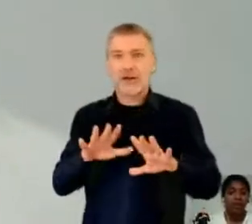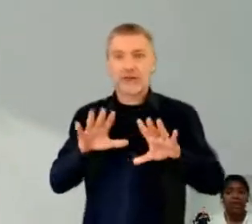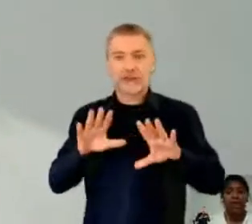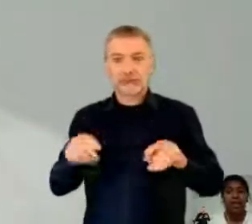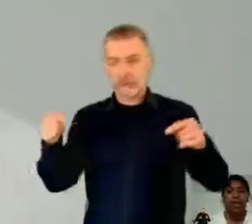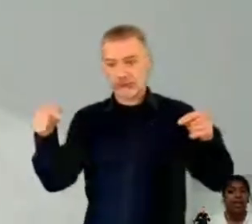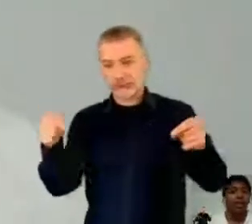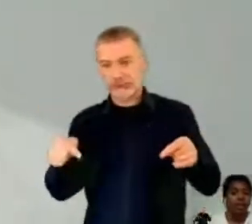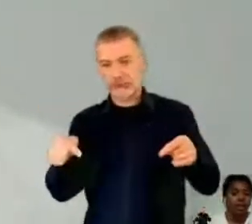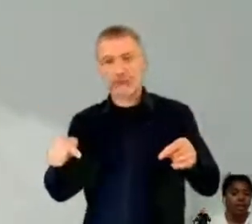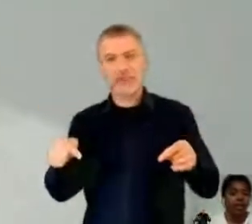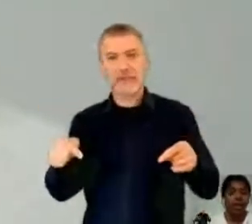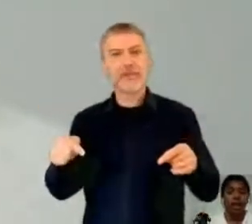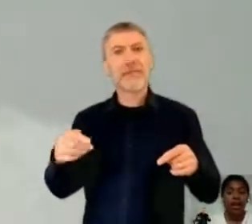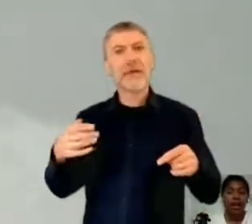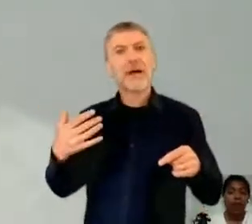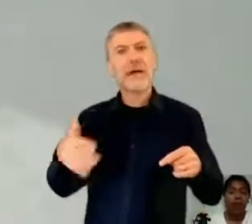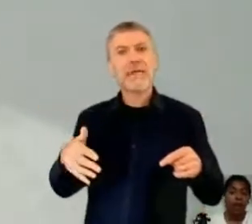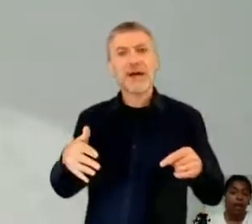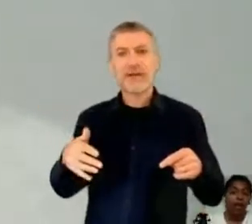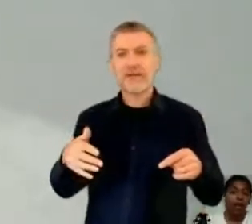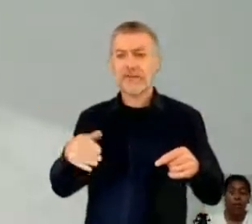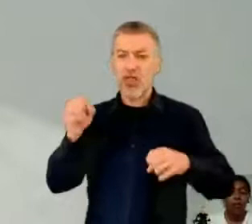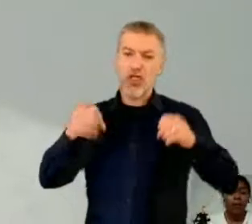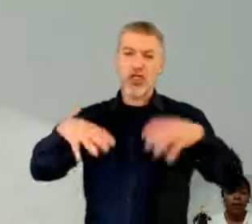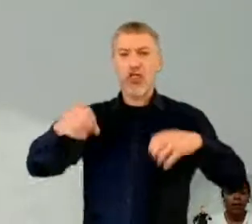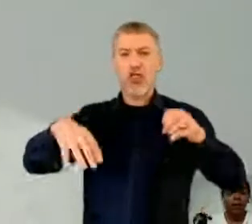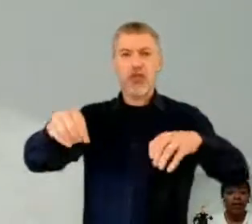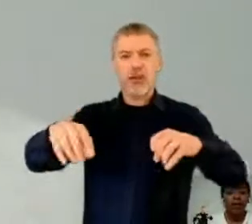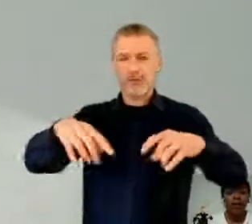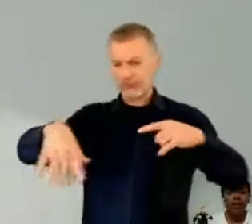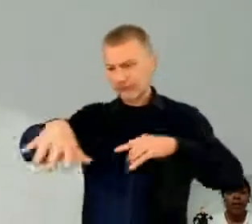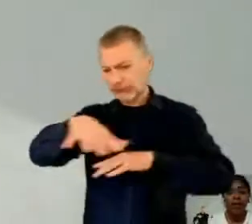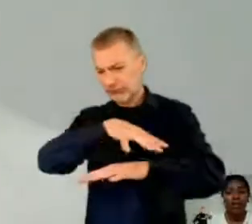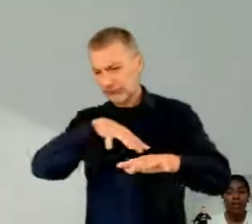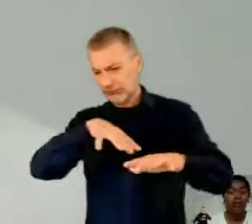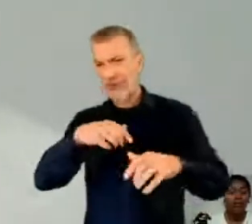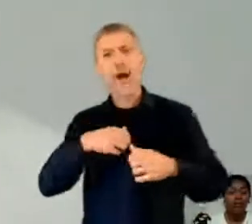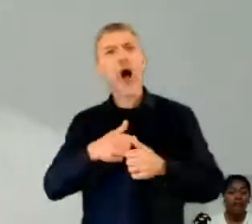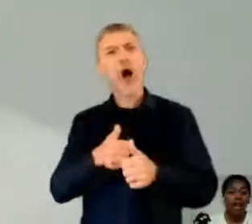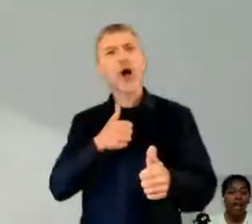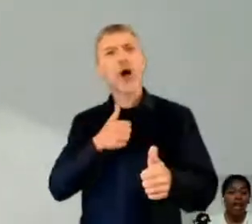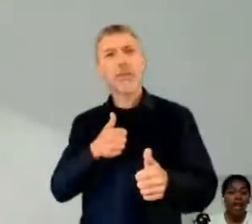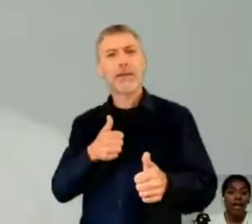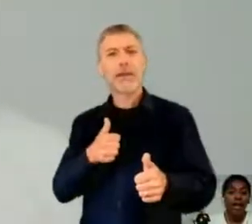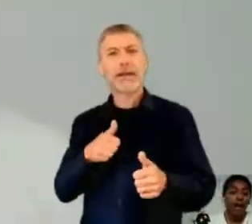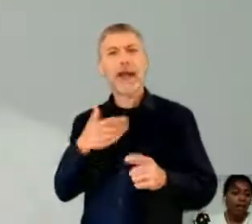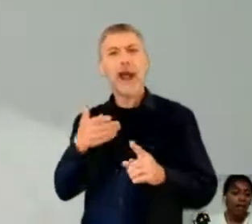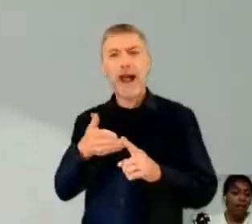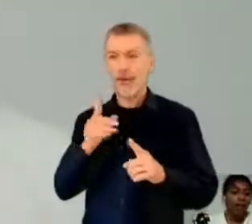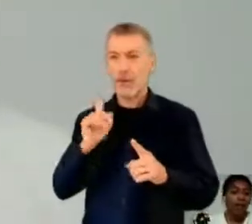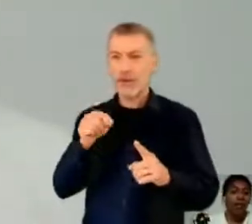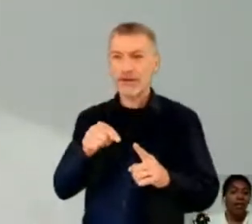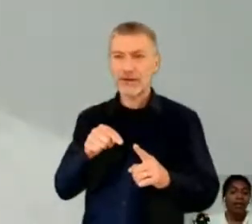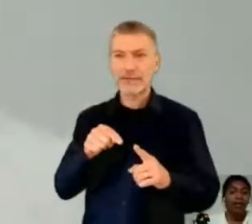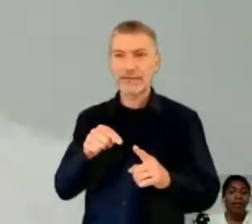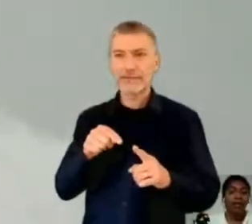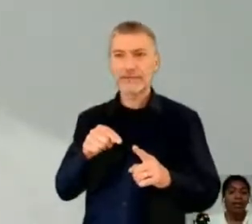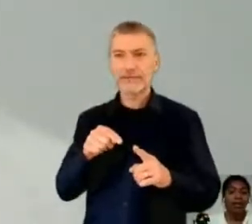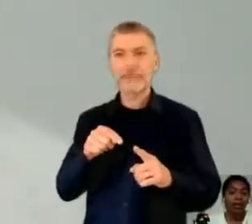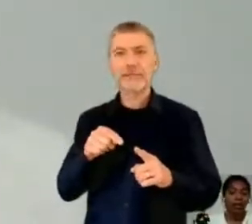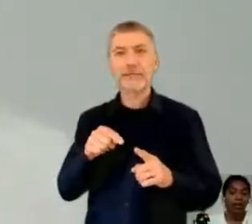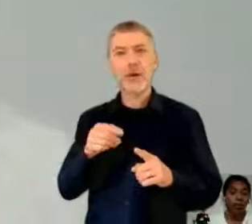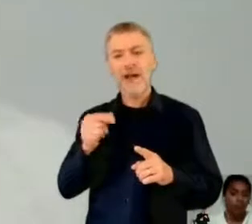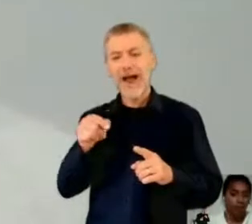plastics that end up getting littered. And what my company in the end did is it developed an additive that